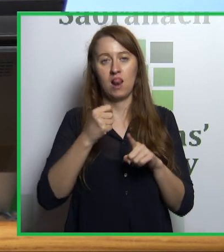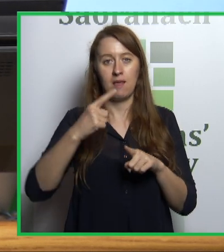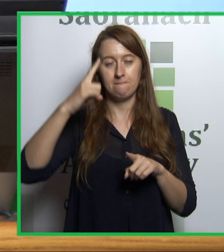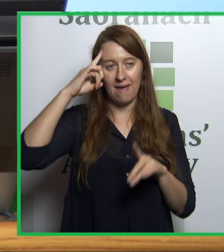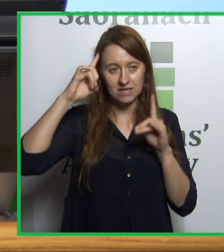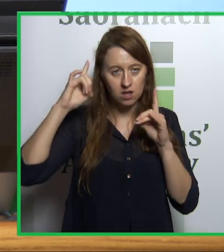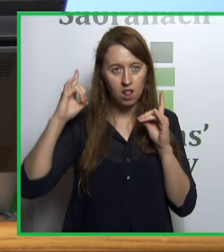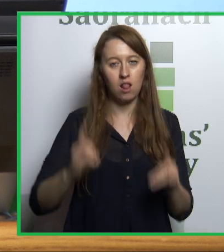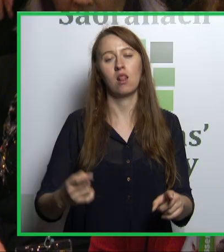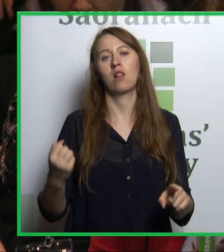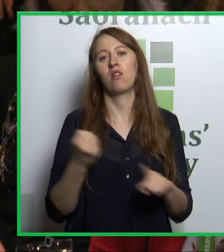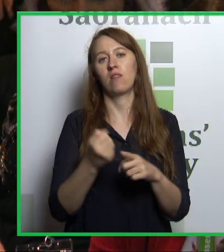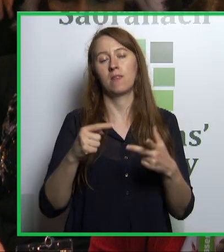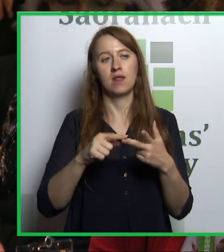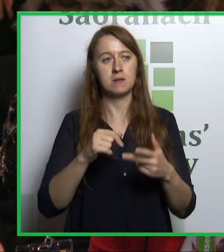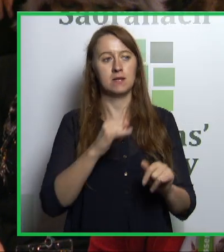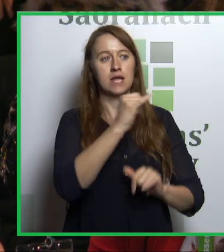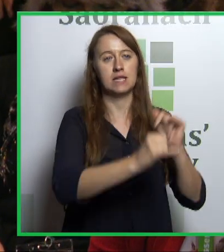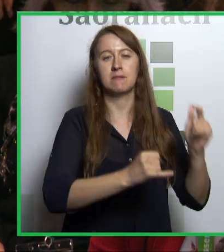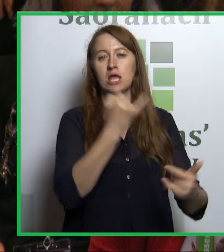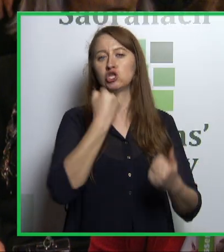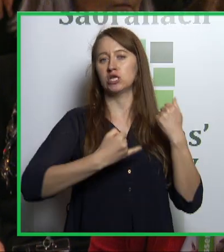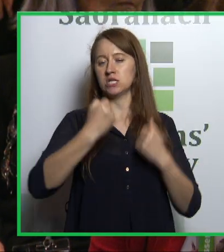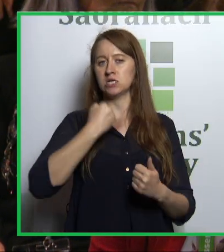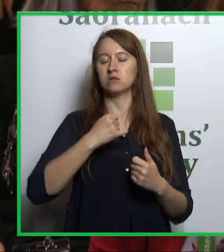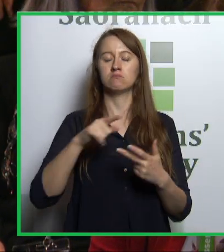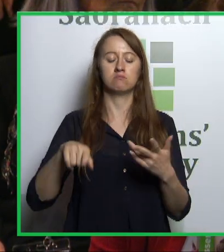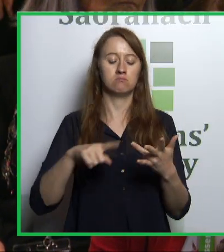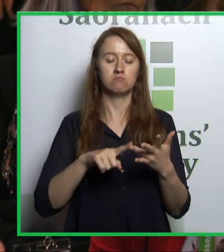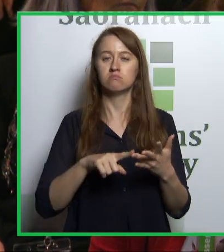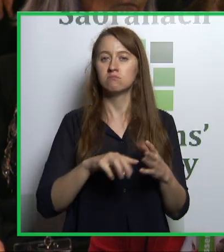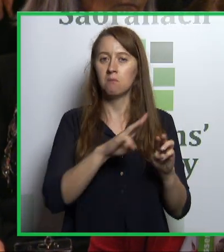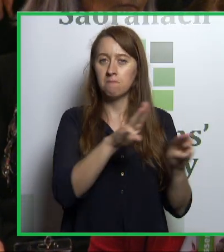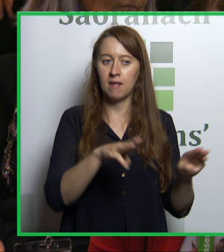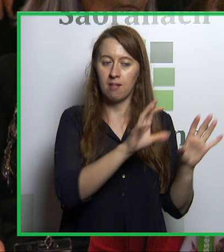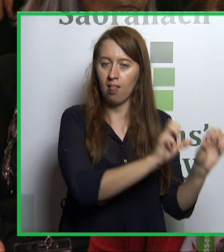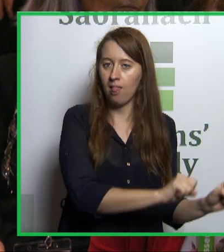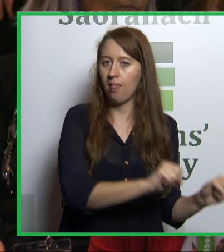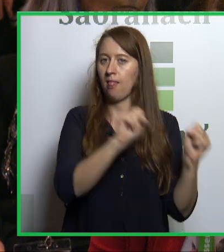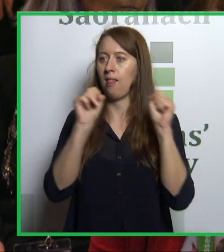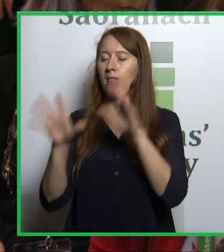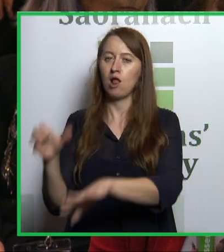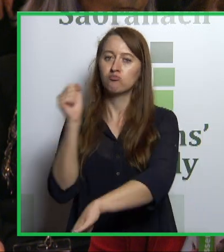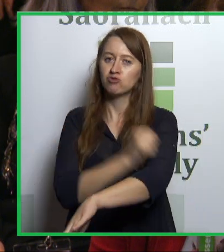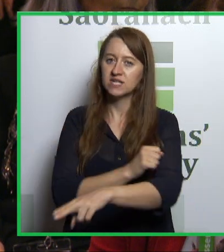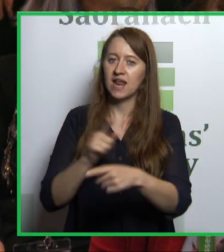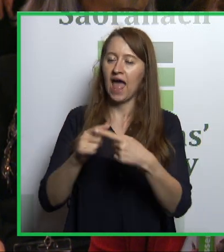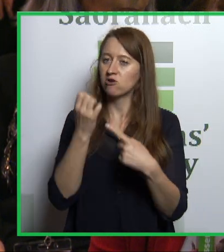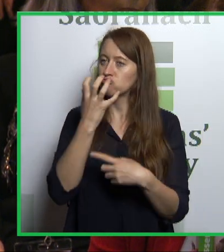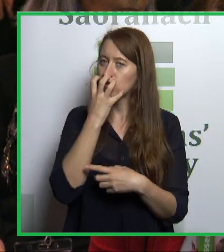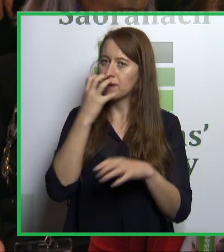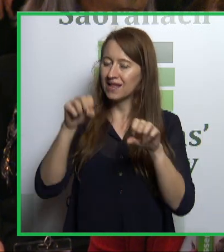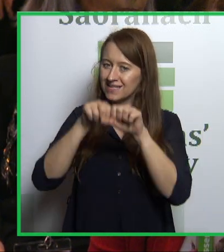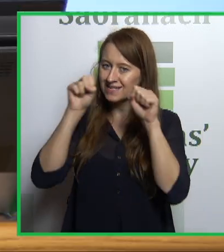heard in terms of intimidation. We've also heard in terms of people entering the criminal system and the trauma that causes for individuals and families,